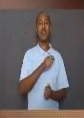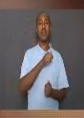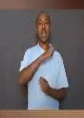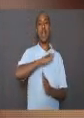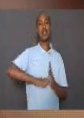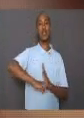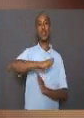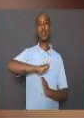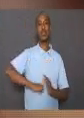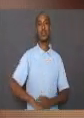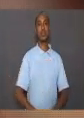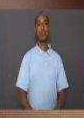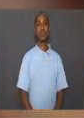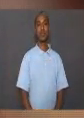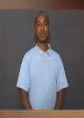electrons.